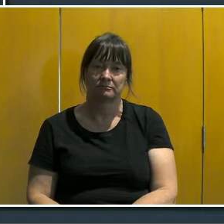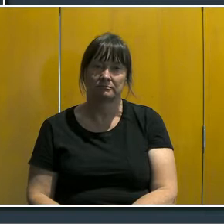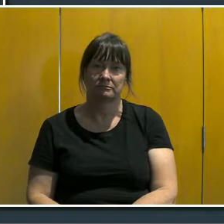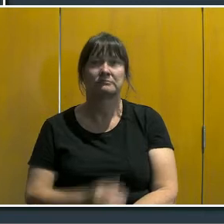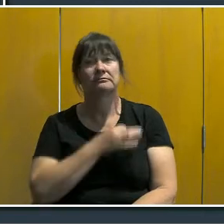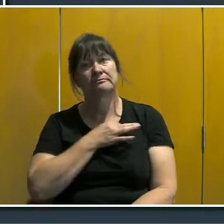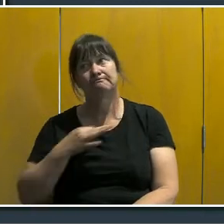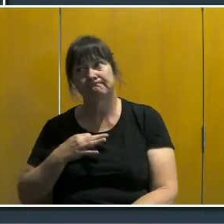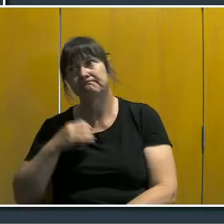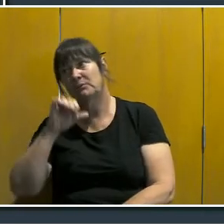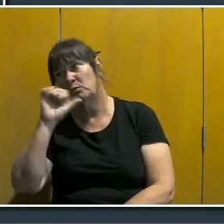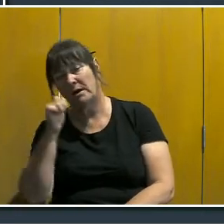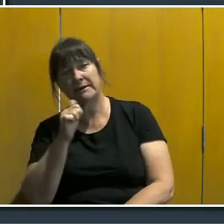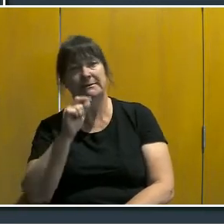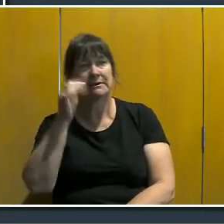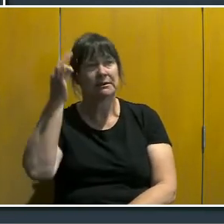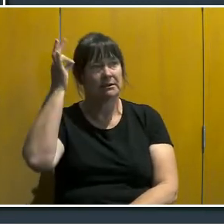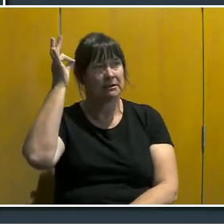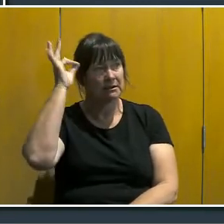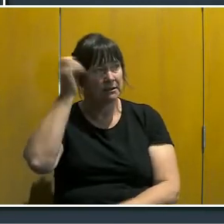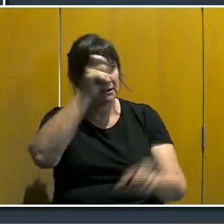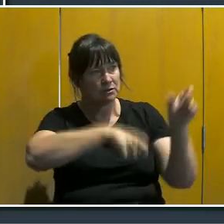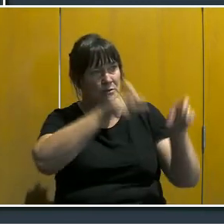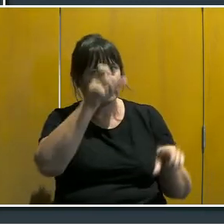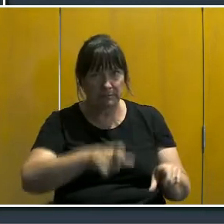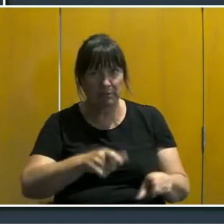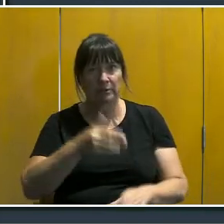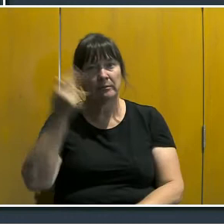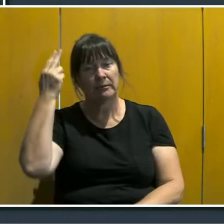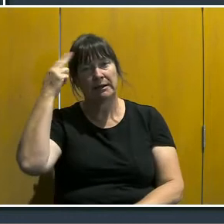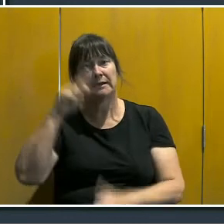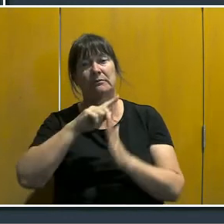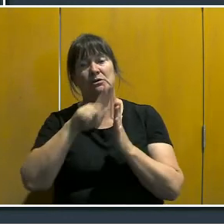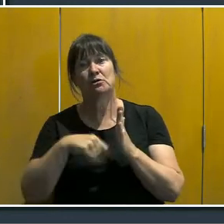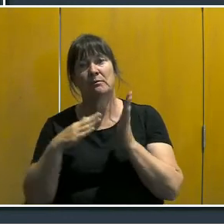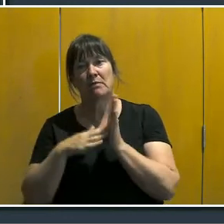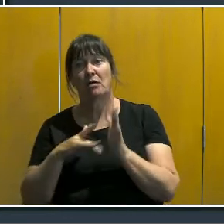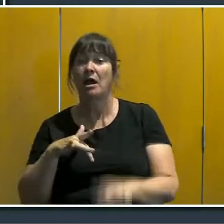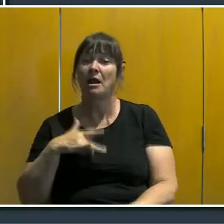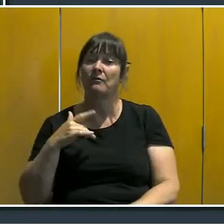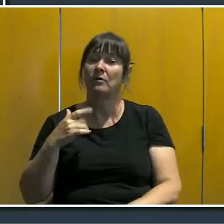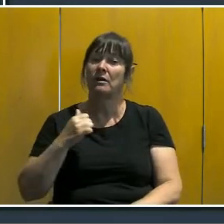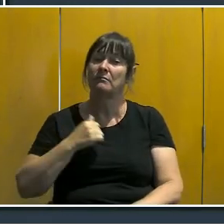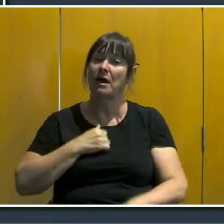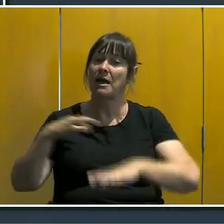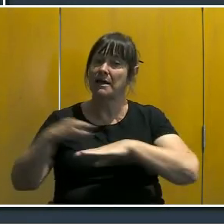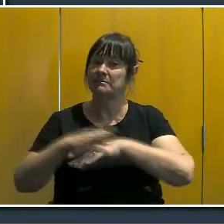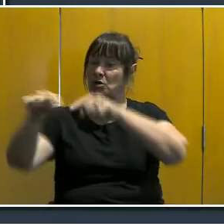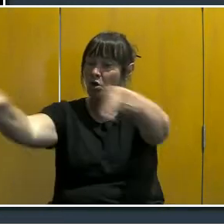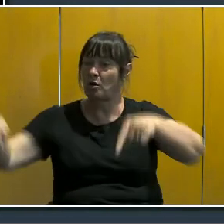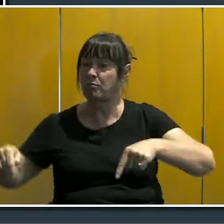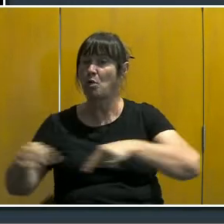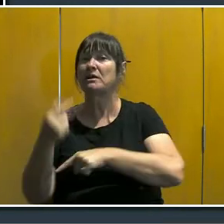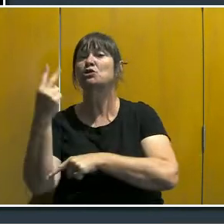Mayor Wise, councillors and ladies and gentlemen, my name is Joy Rycroft and I live with my husband on 2 hectares